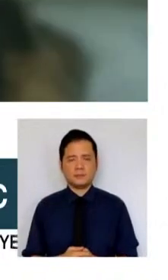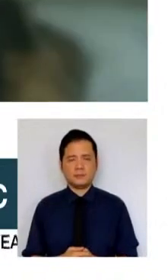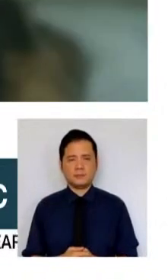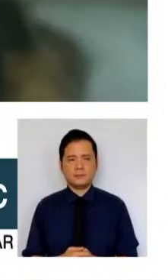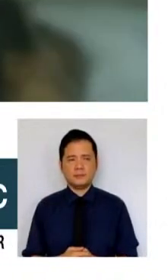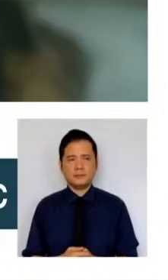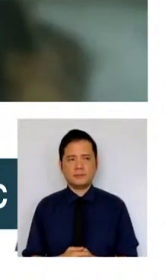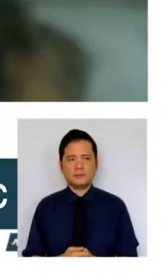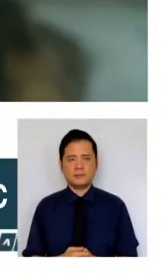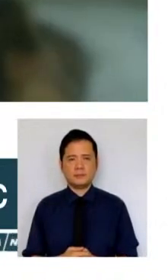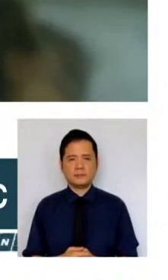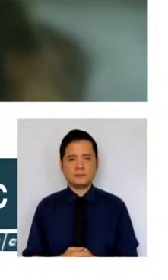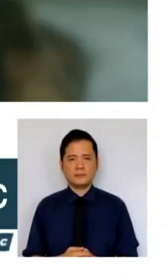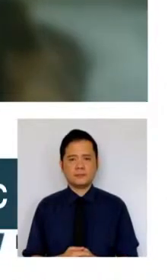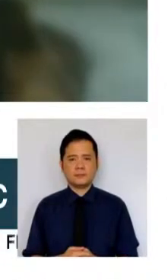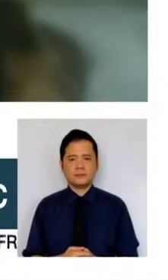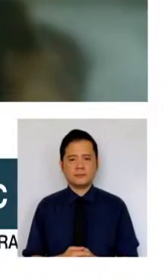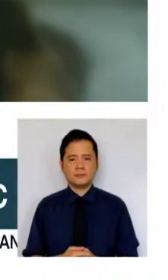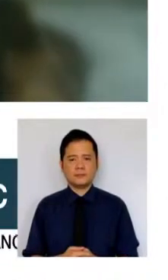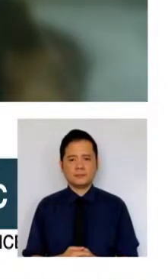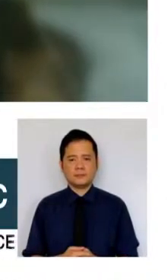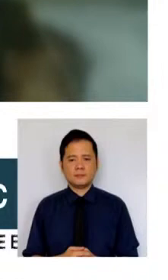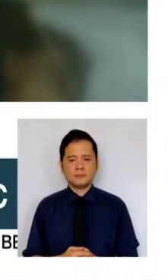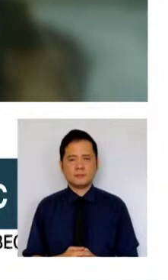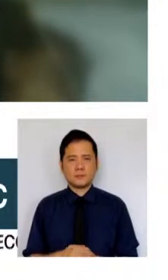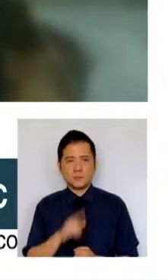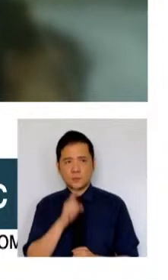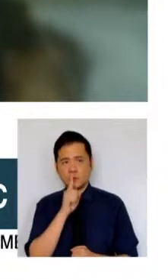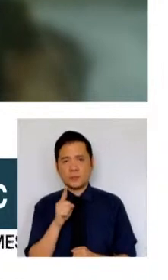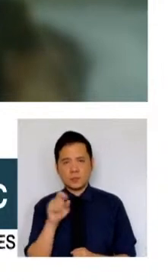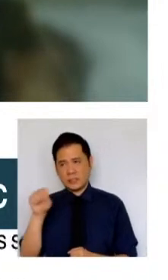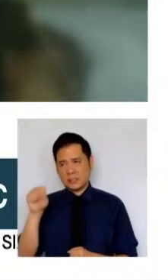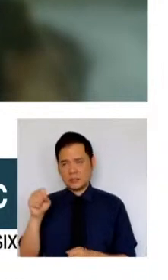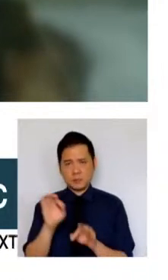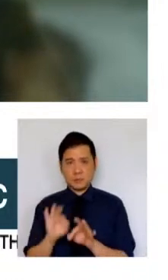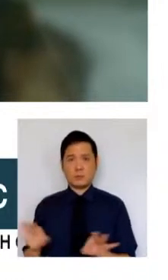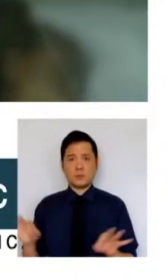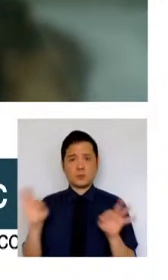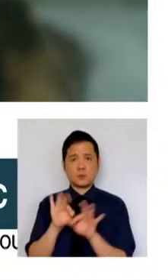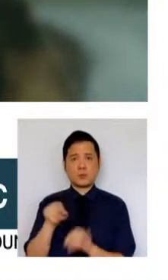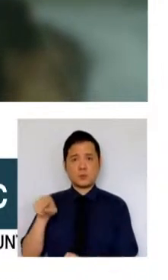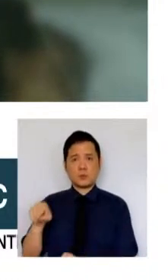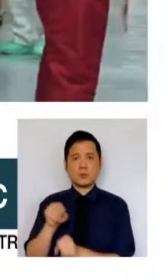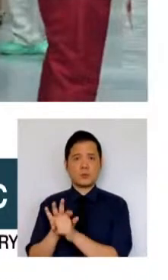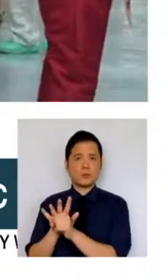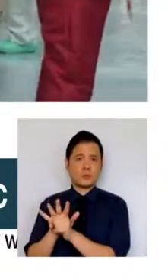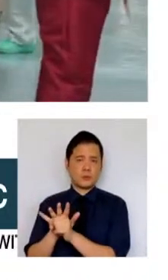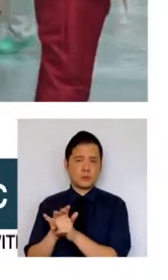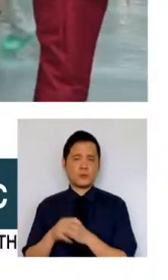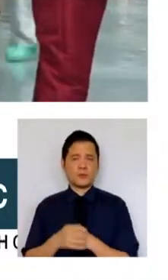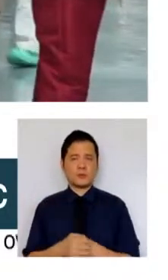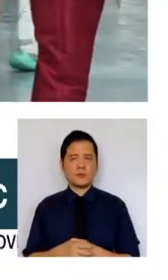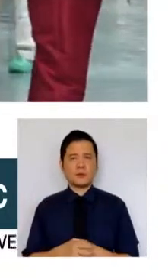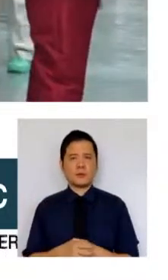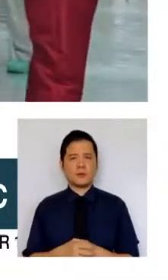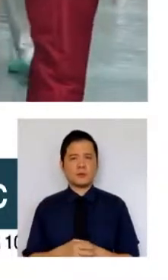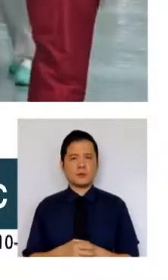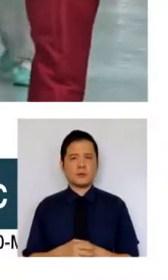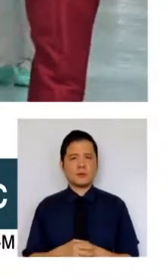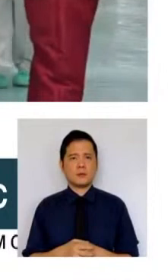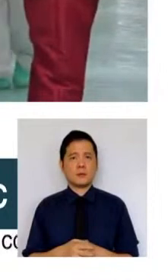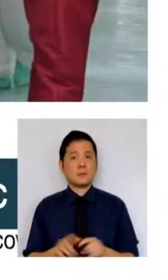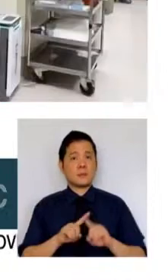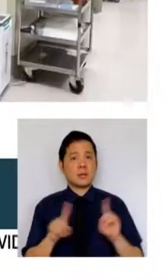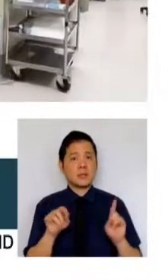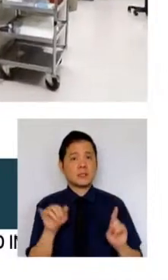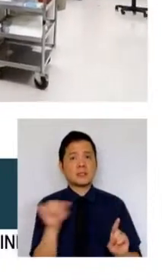cases will be a concern. But again, just like flu, we can